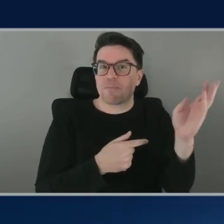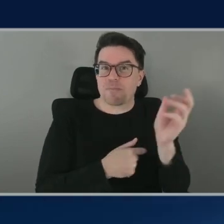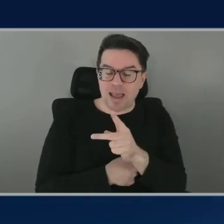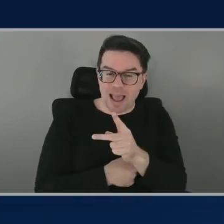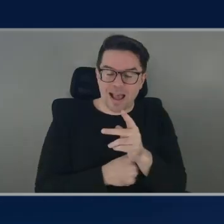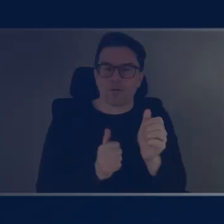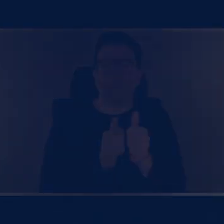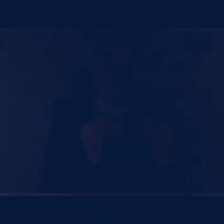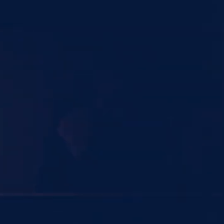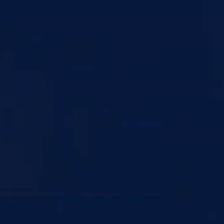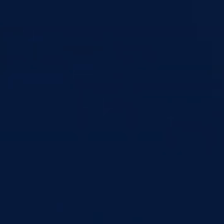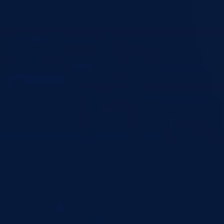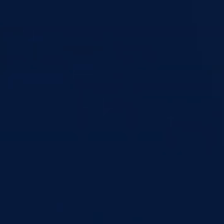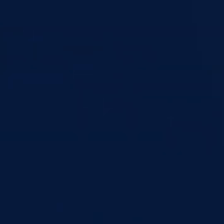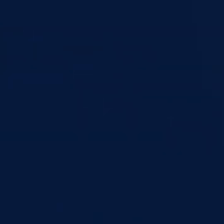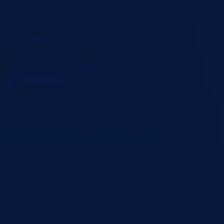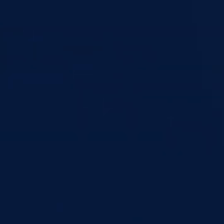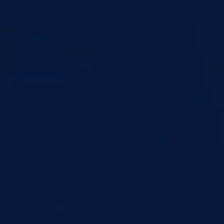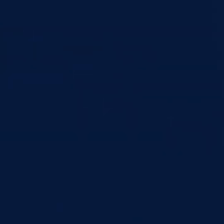thank you so much